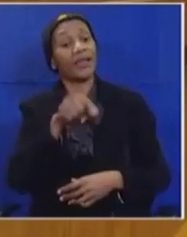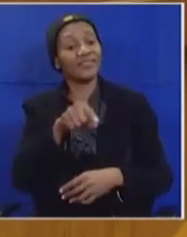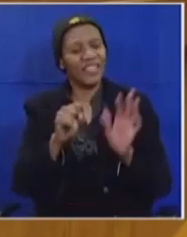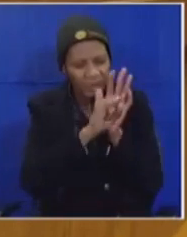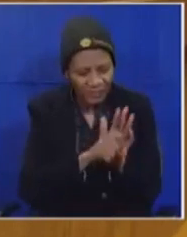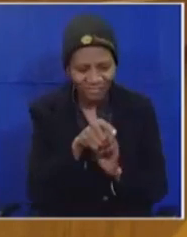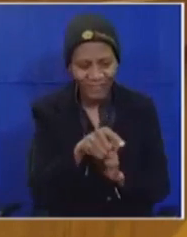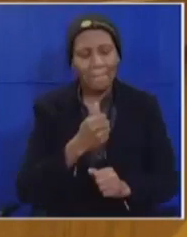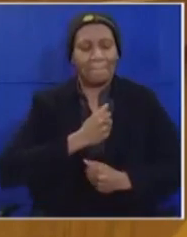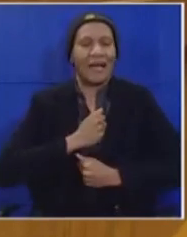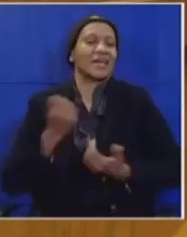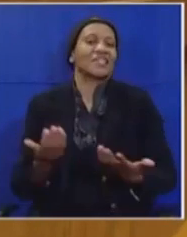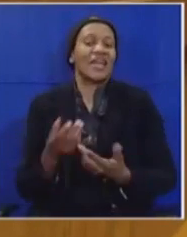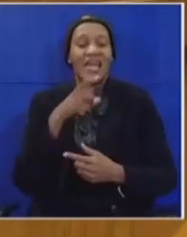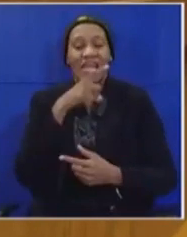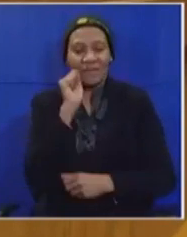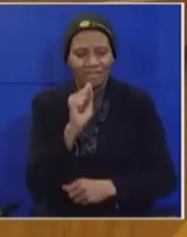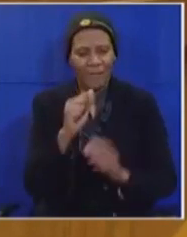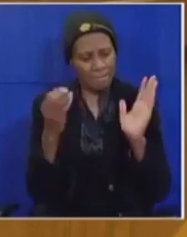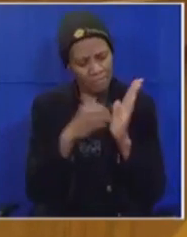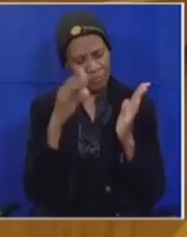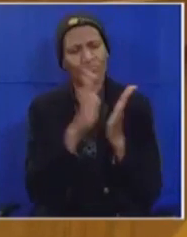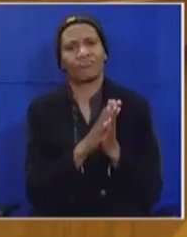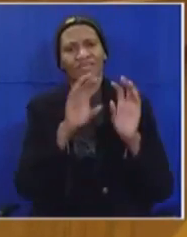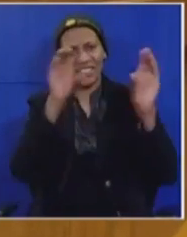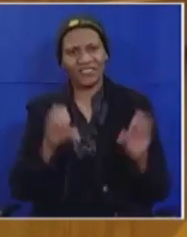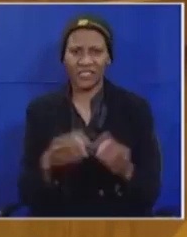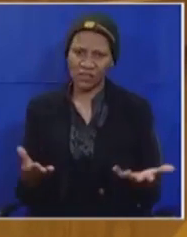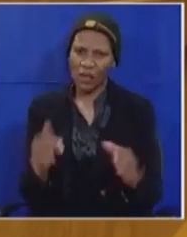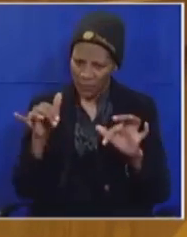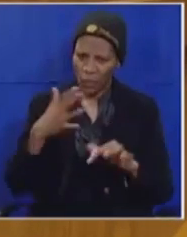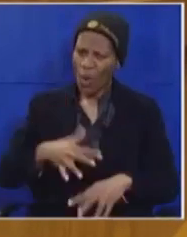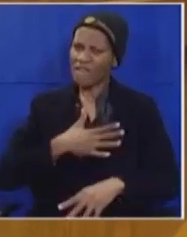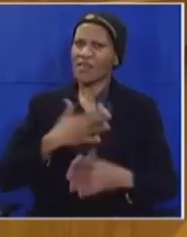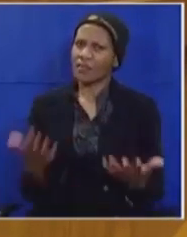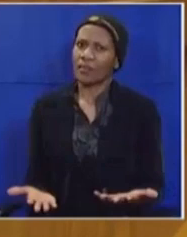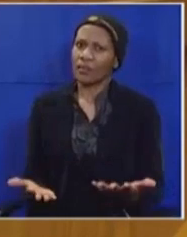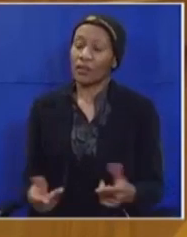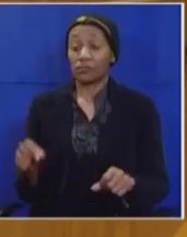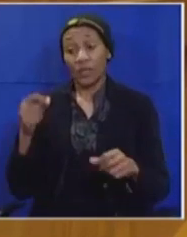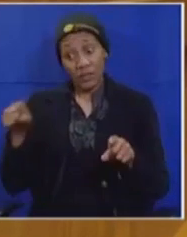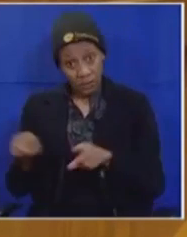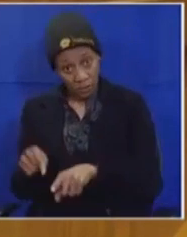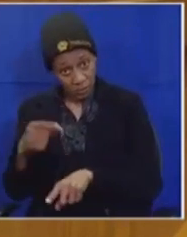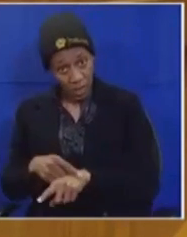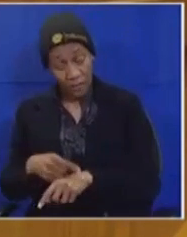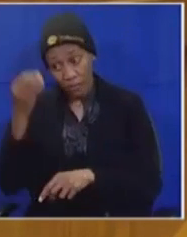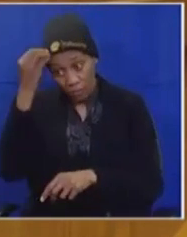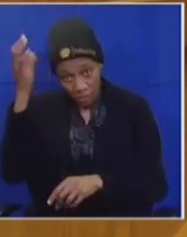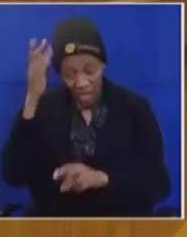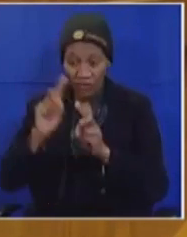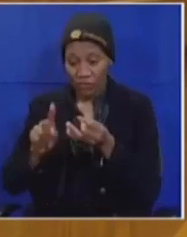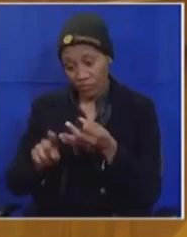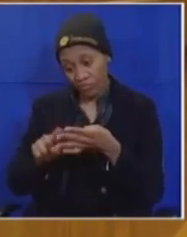is now going to be put in their hands. And as we do so, we must obviously take a number of issues into